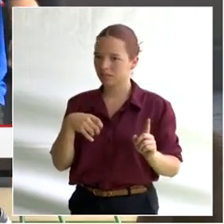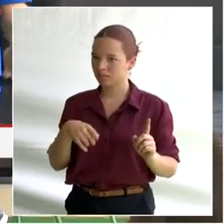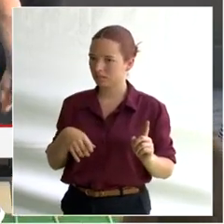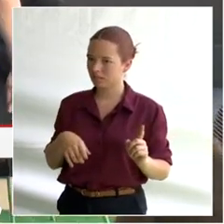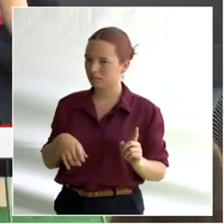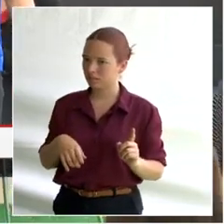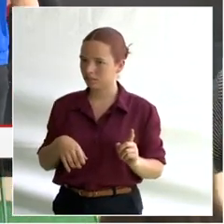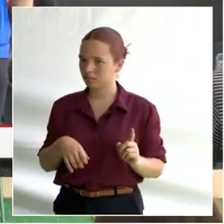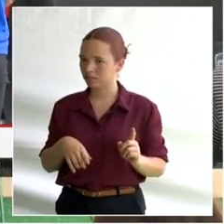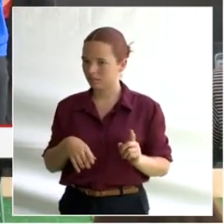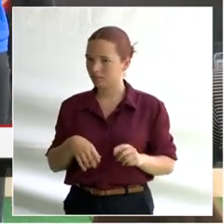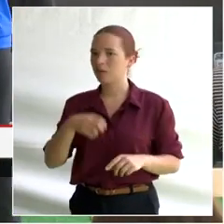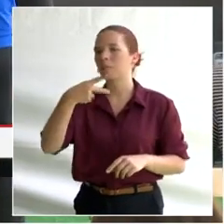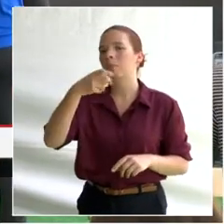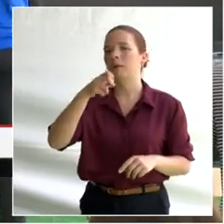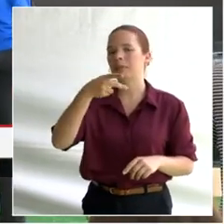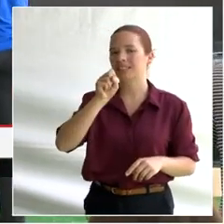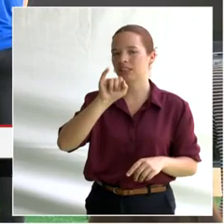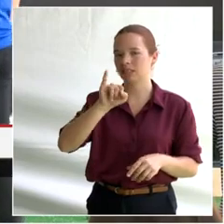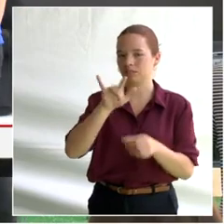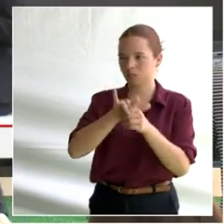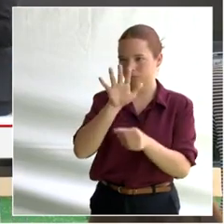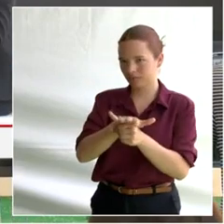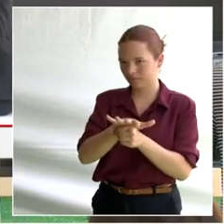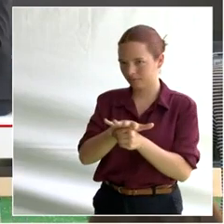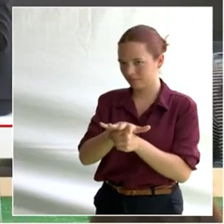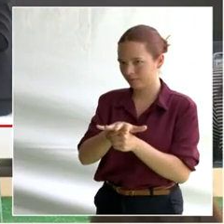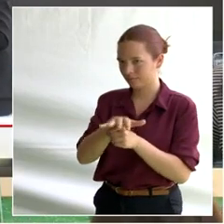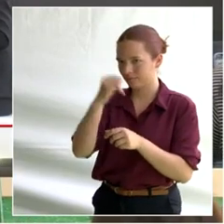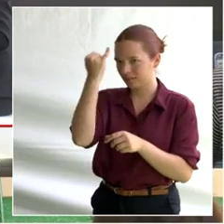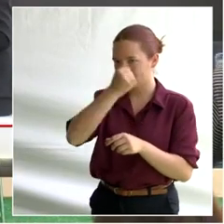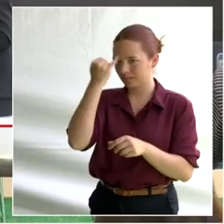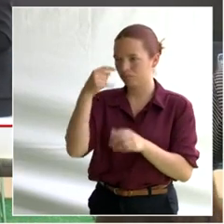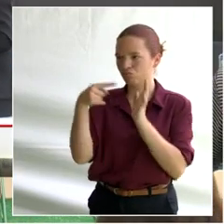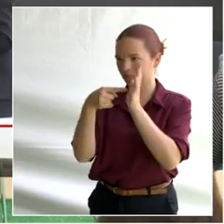Hello, how are you? So can you please pick up one?